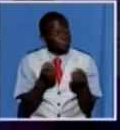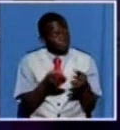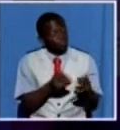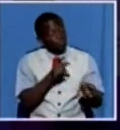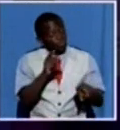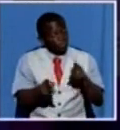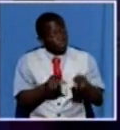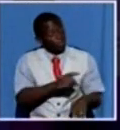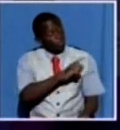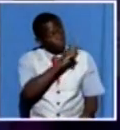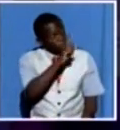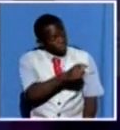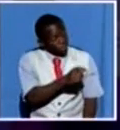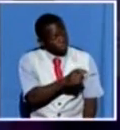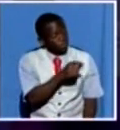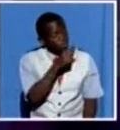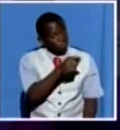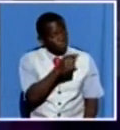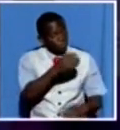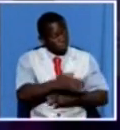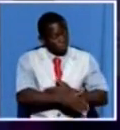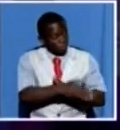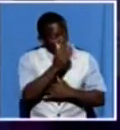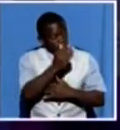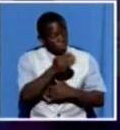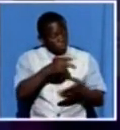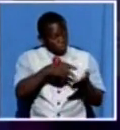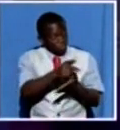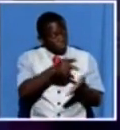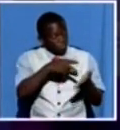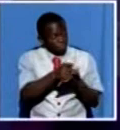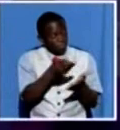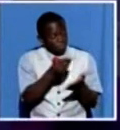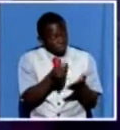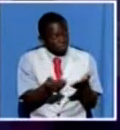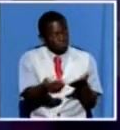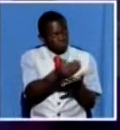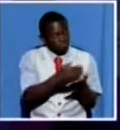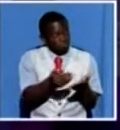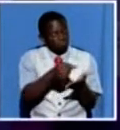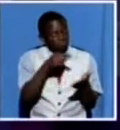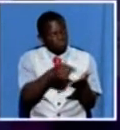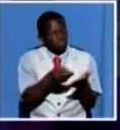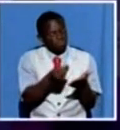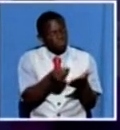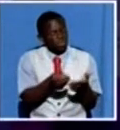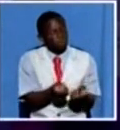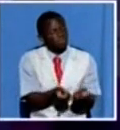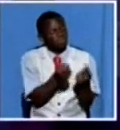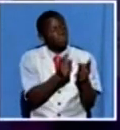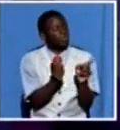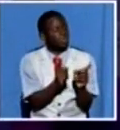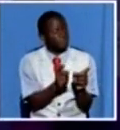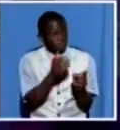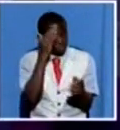some damaged roads where the top plazas are not as perfect as they should look. The rate at which you're supposed to utilize